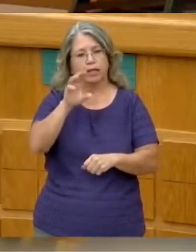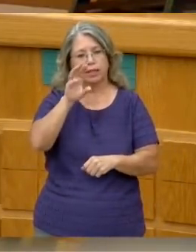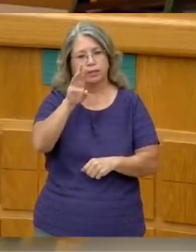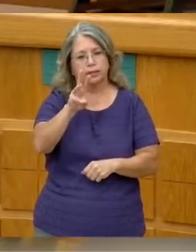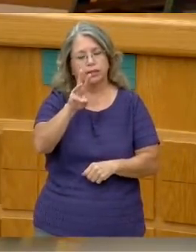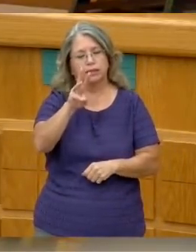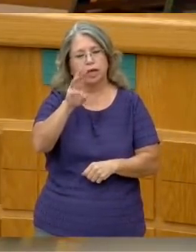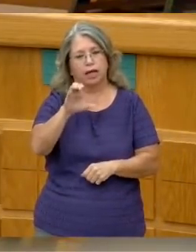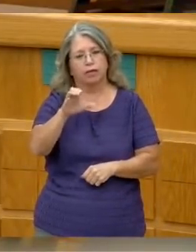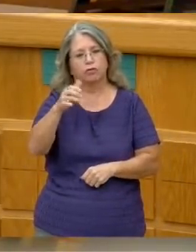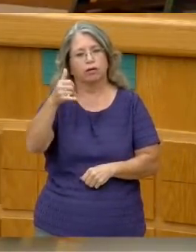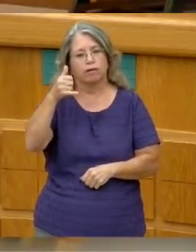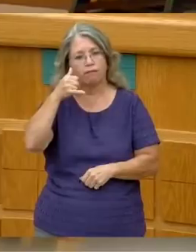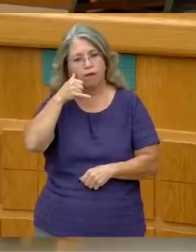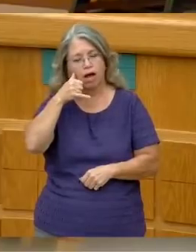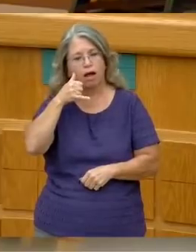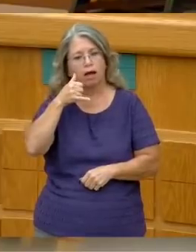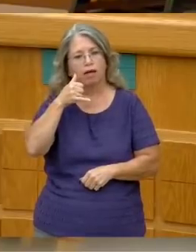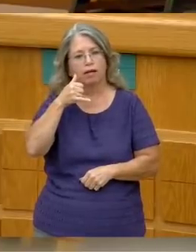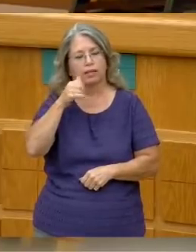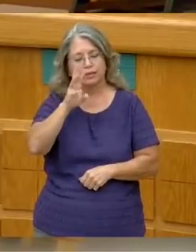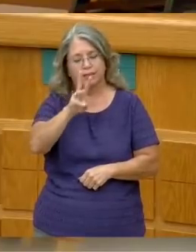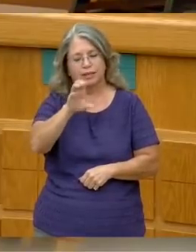605 of these calls yesterday.